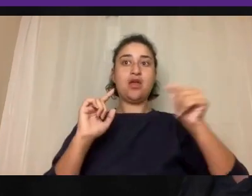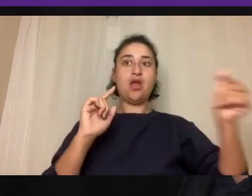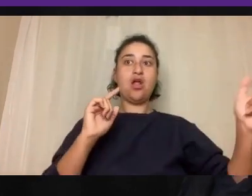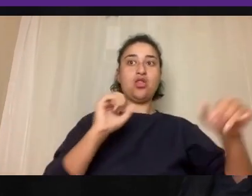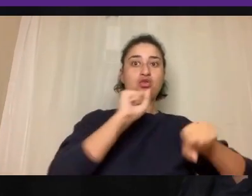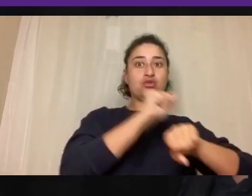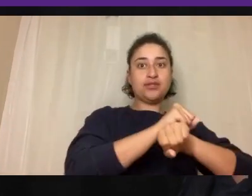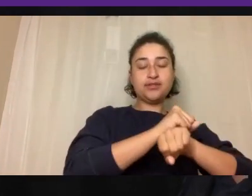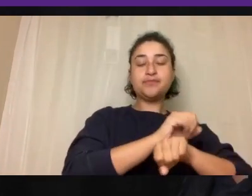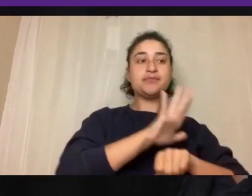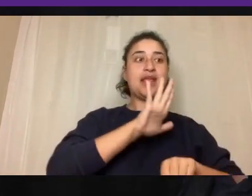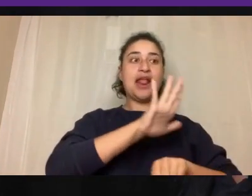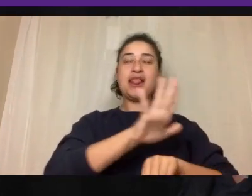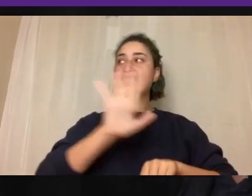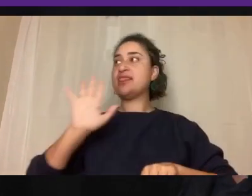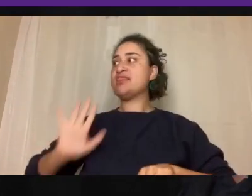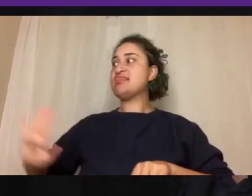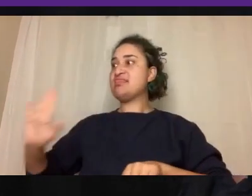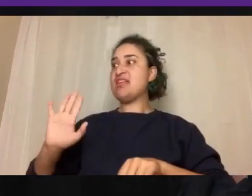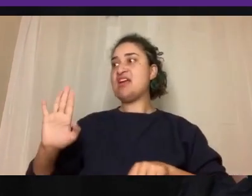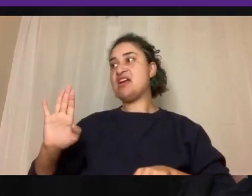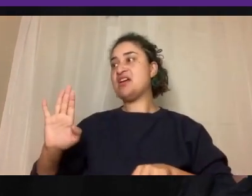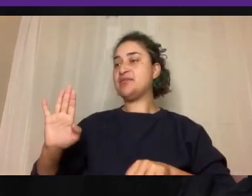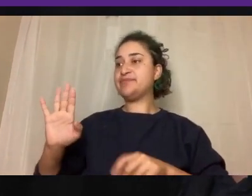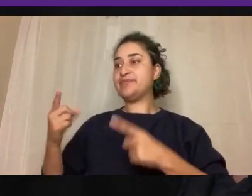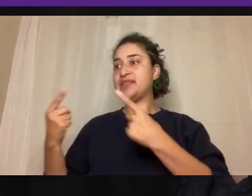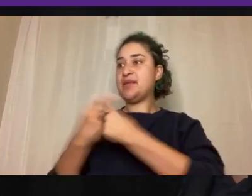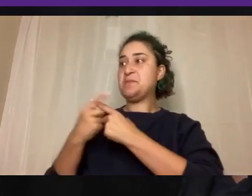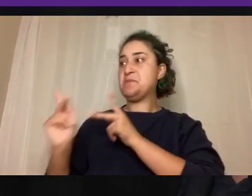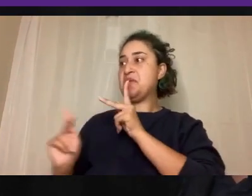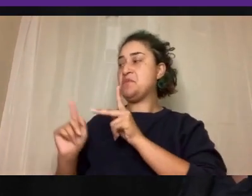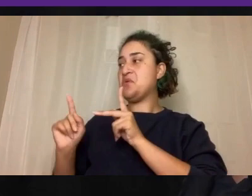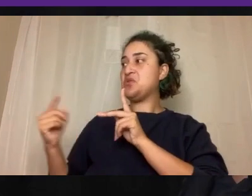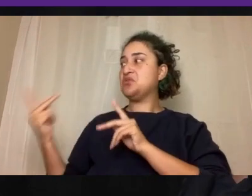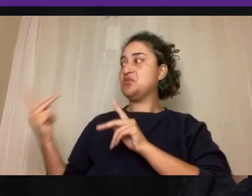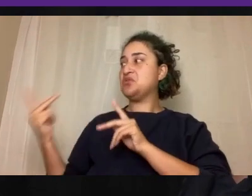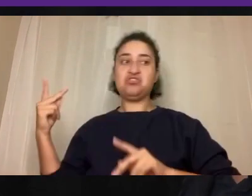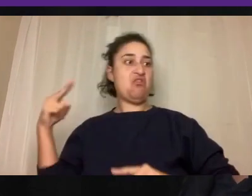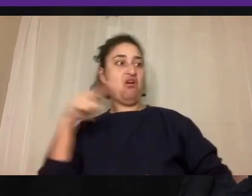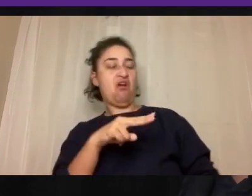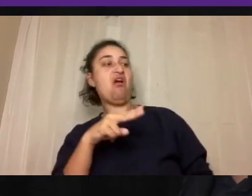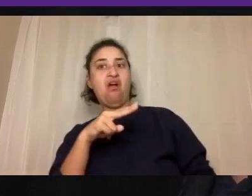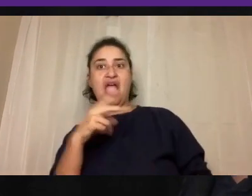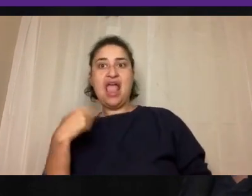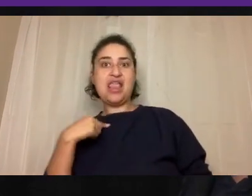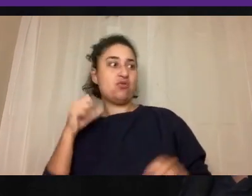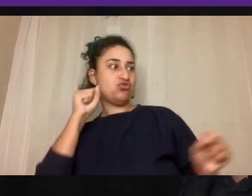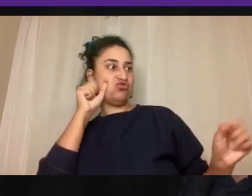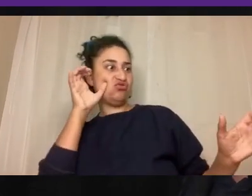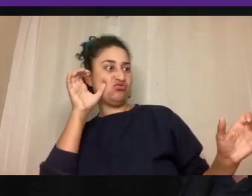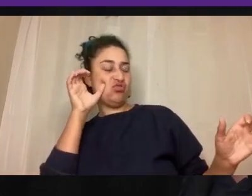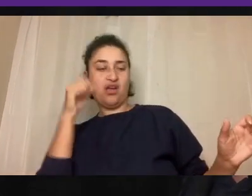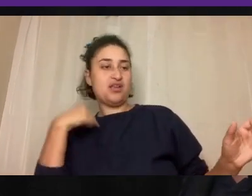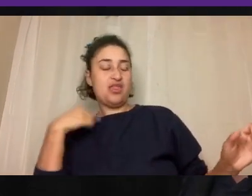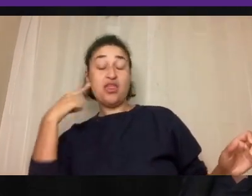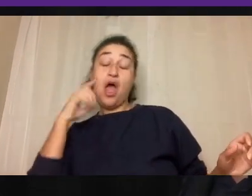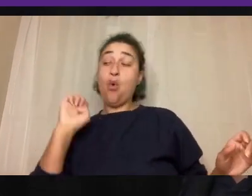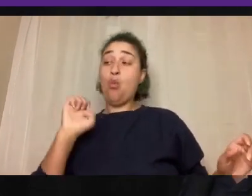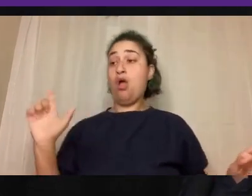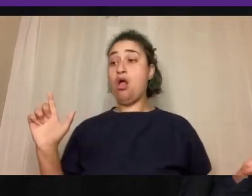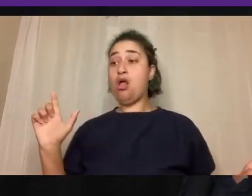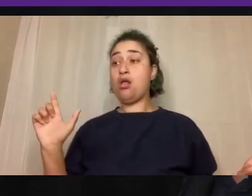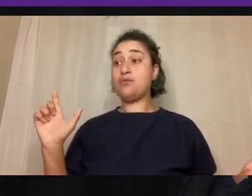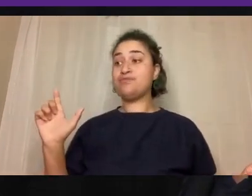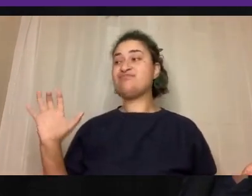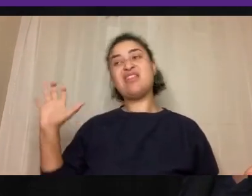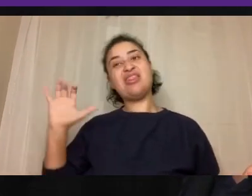enemies came over and saw this happening and were, you know, shocked and thought, well, that won't hold